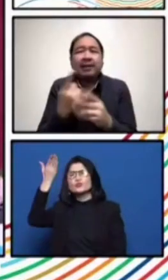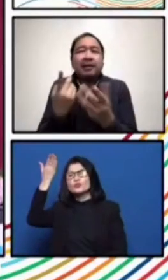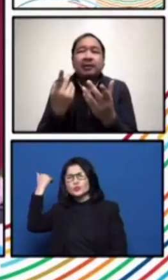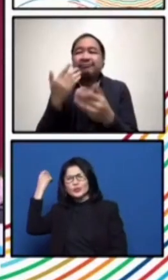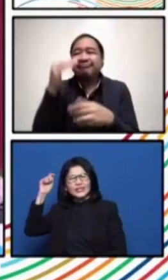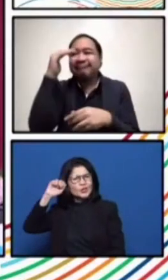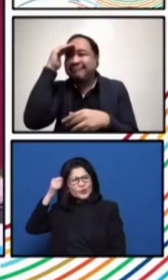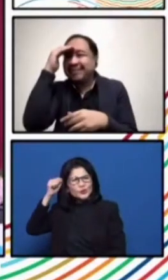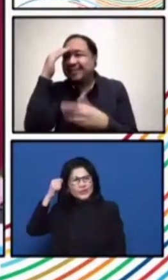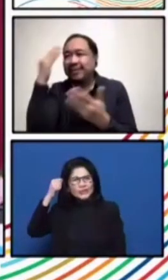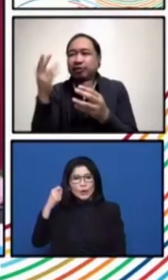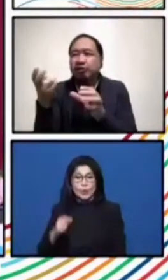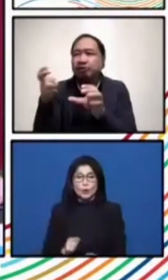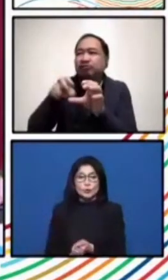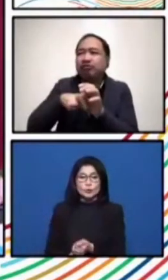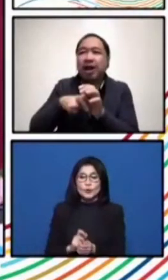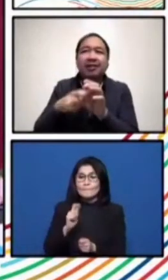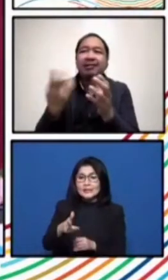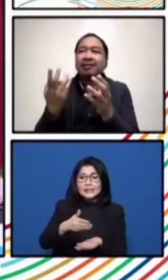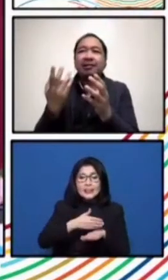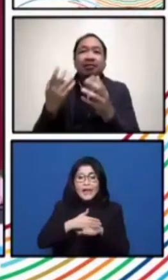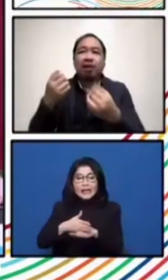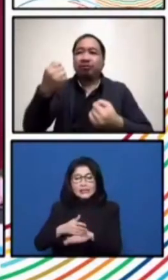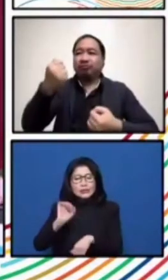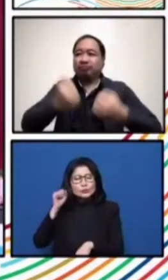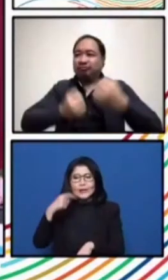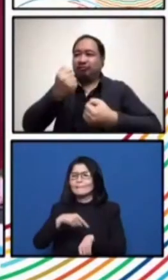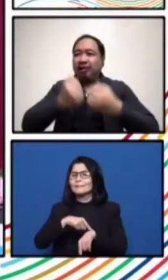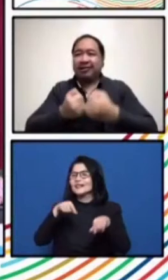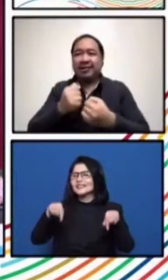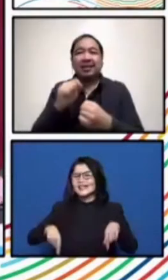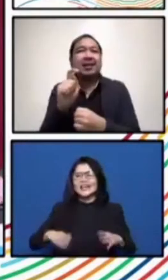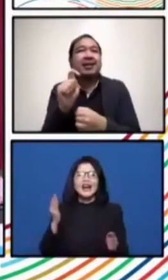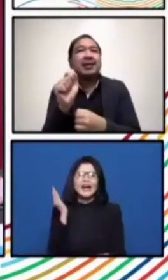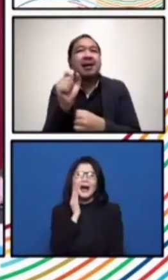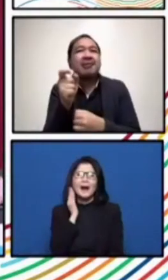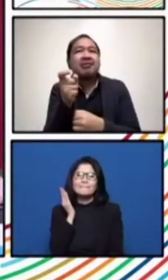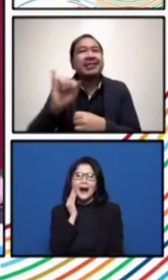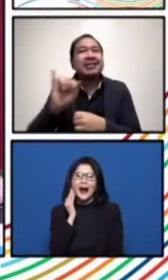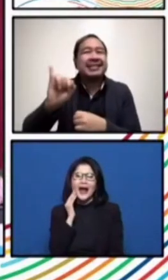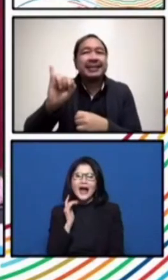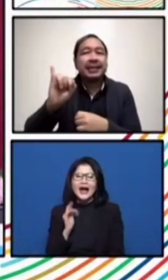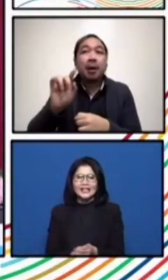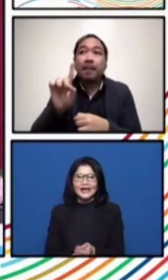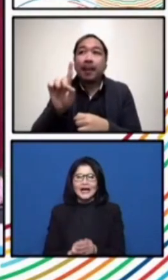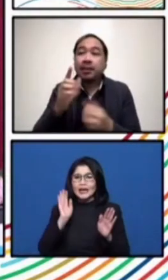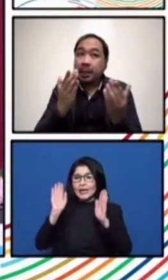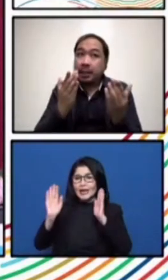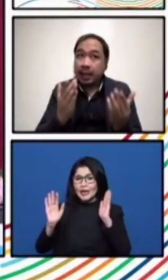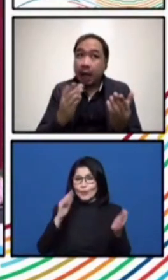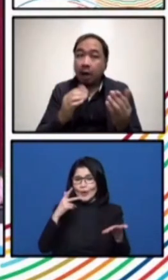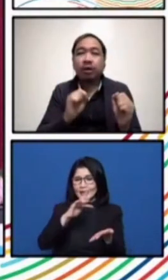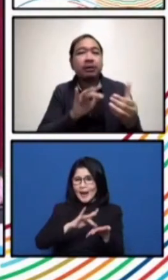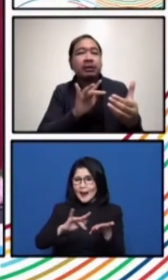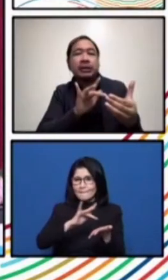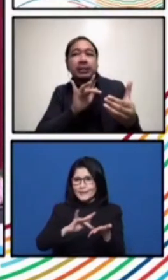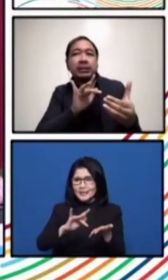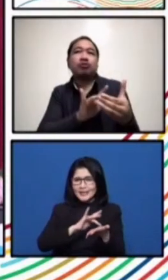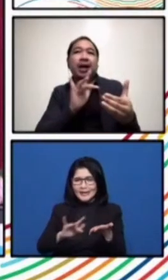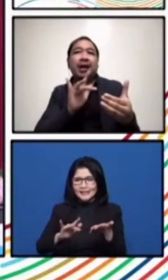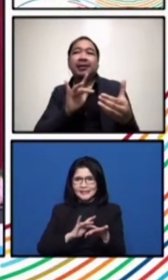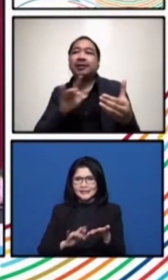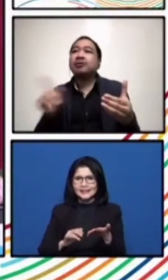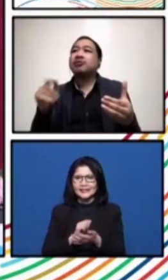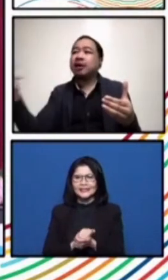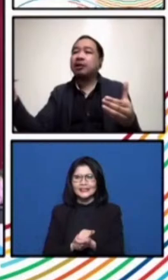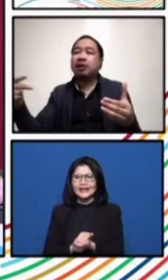but now it will be easy for them to use mobile apps to get a e-healing car for example however